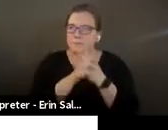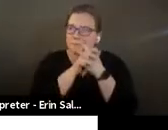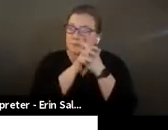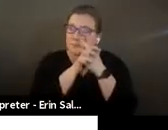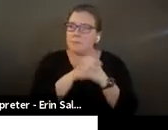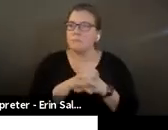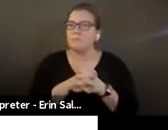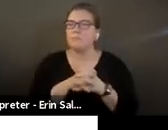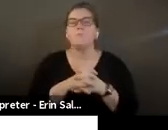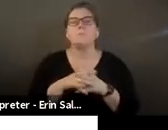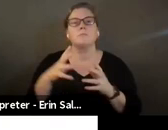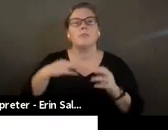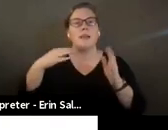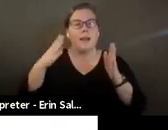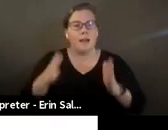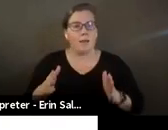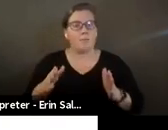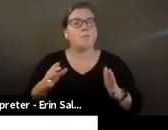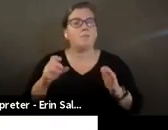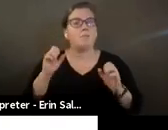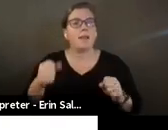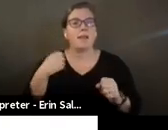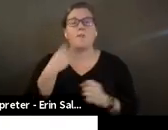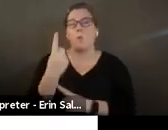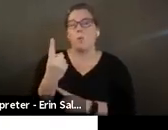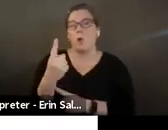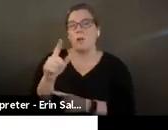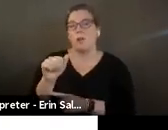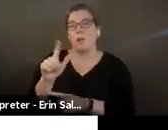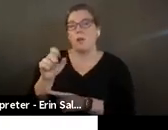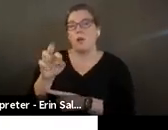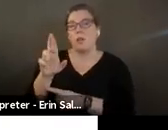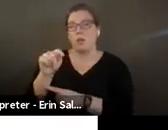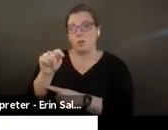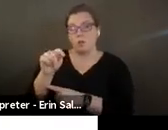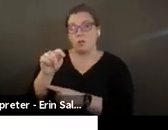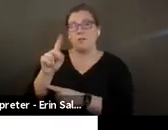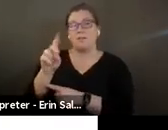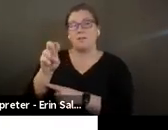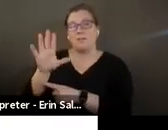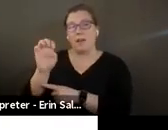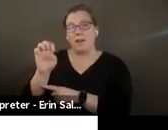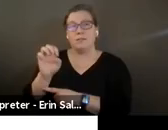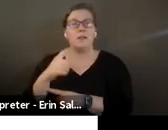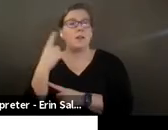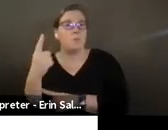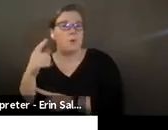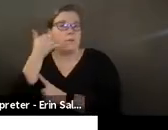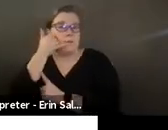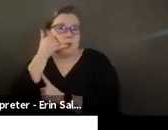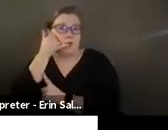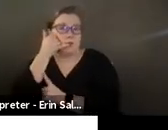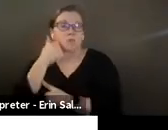allowed one alerting device and one phone per household. So we do allow one device